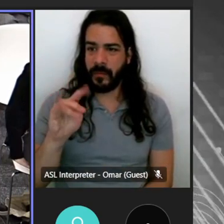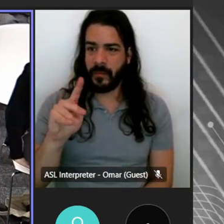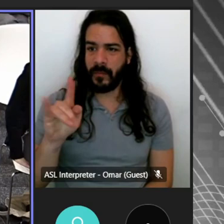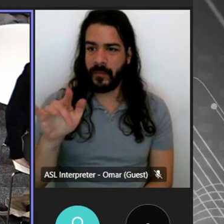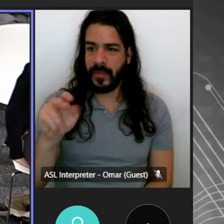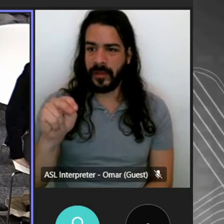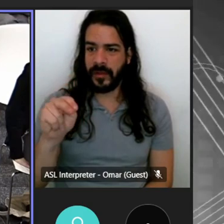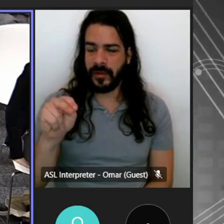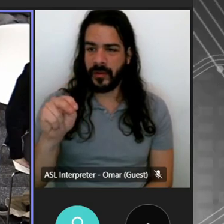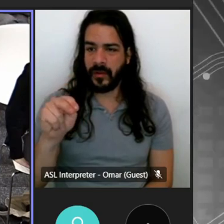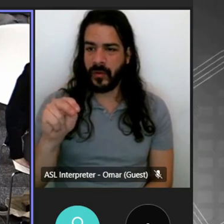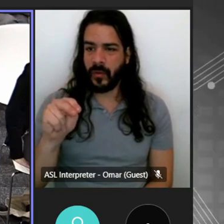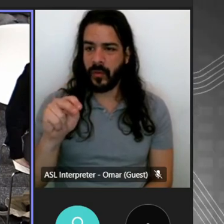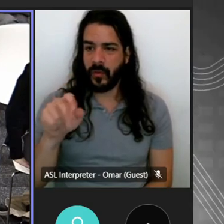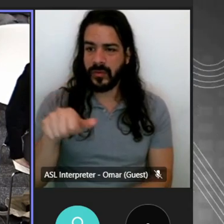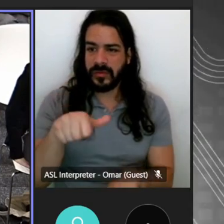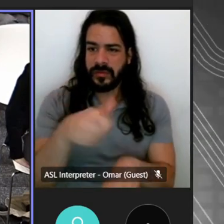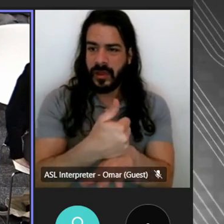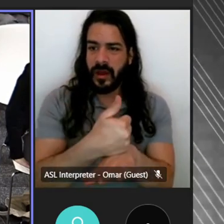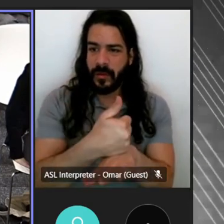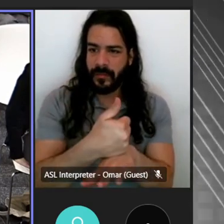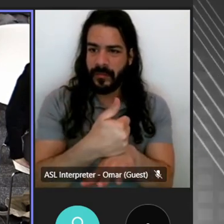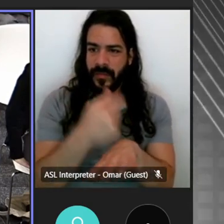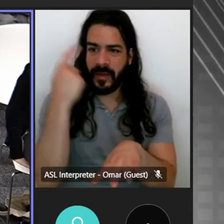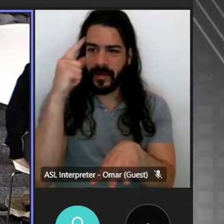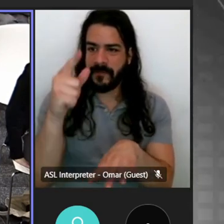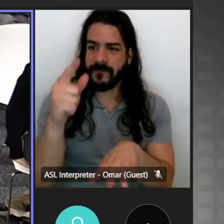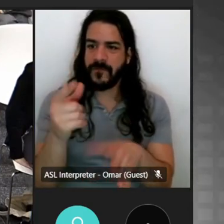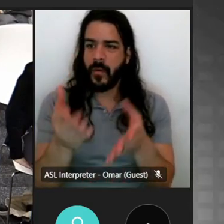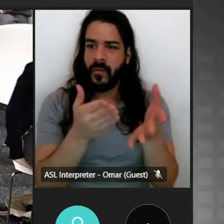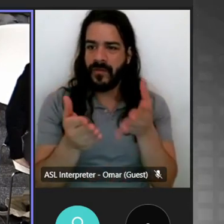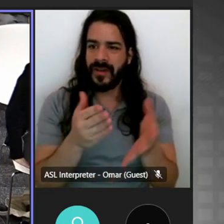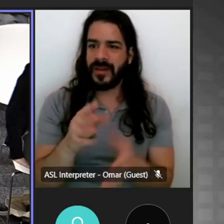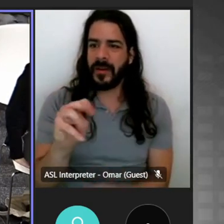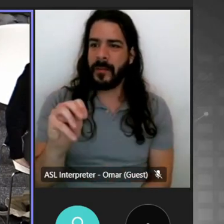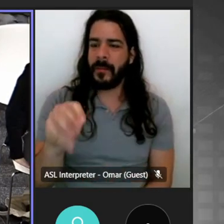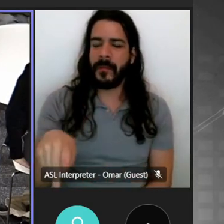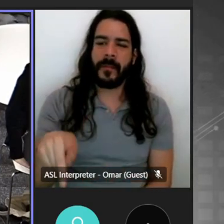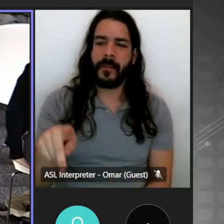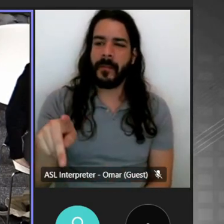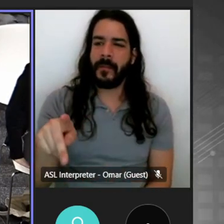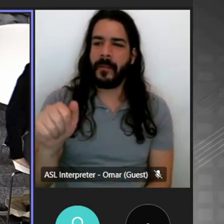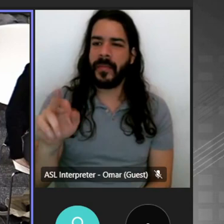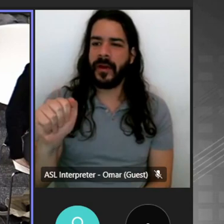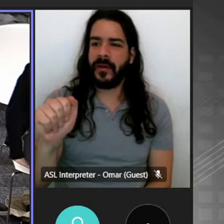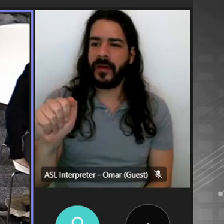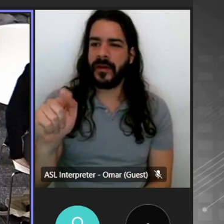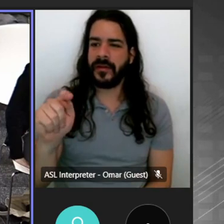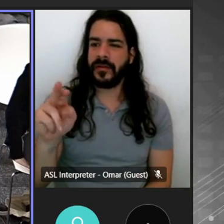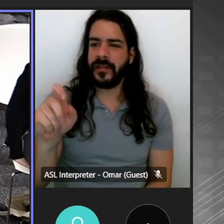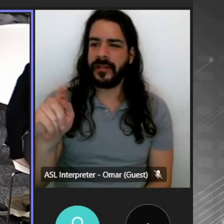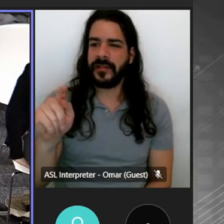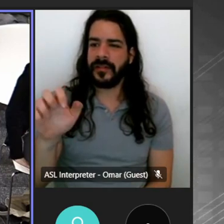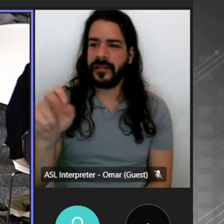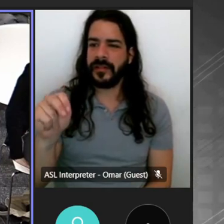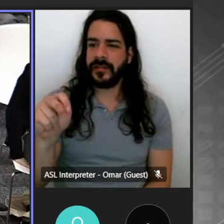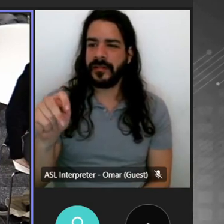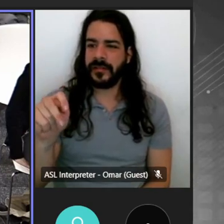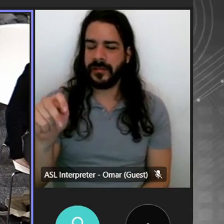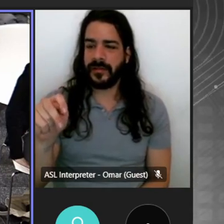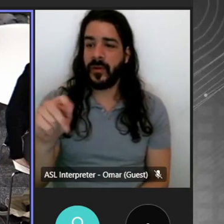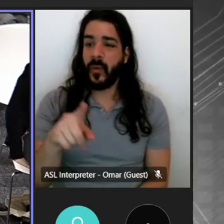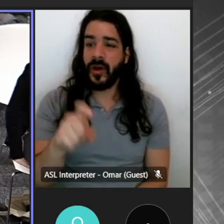$164 million were allocated to provide paratransit service.